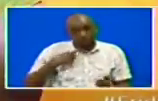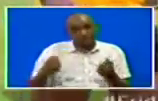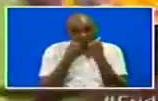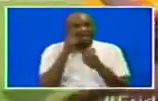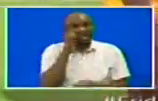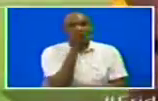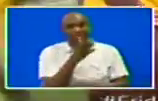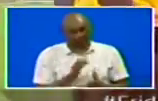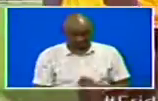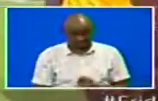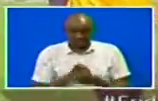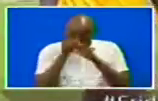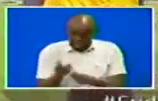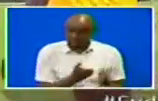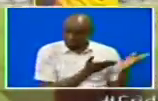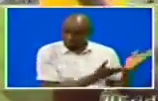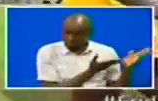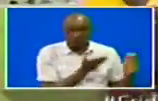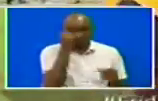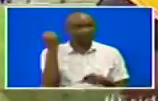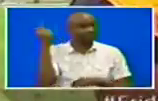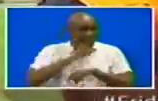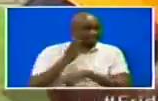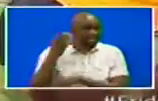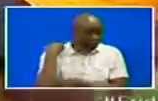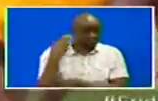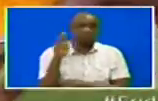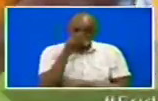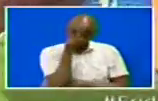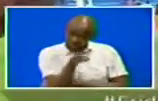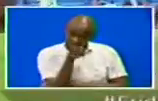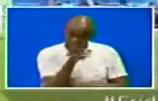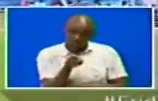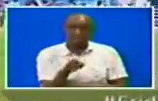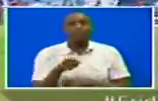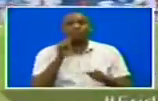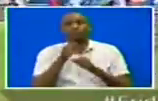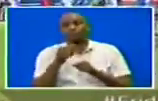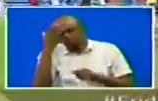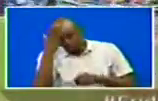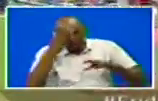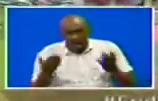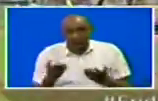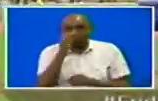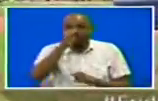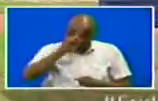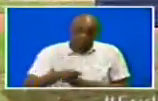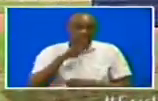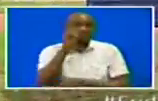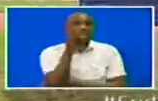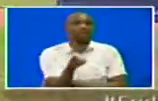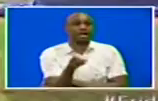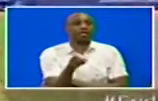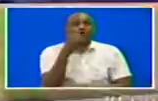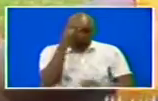London. Kangogo, who landed in the country 5 days ago, was using the race for speed work as he seeks to take the track for the 5,000 meters on